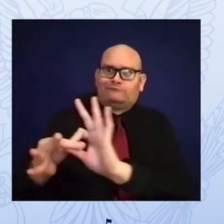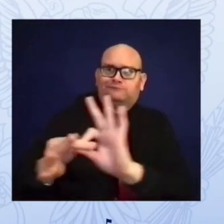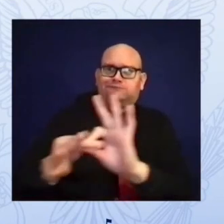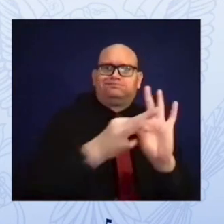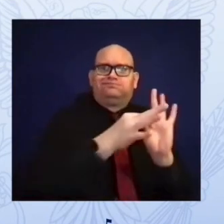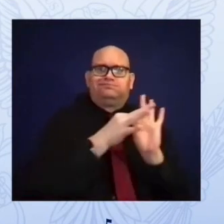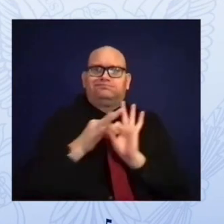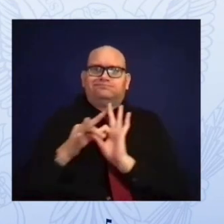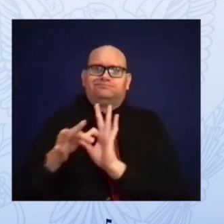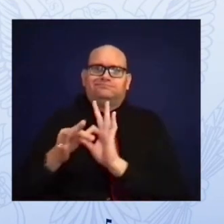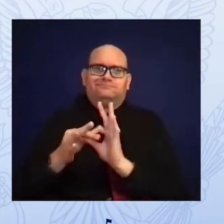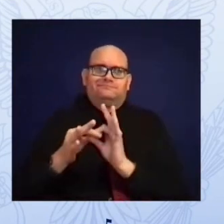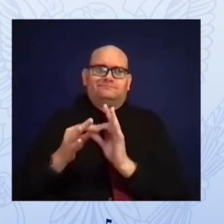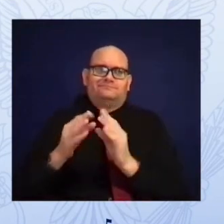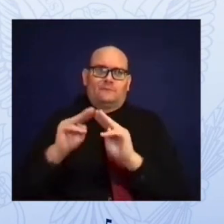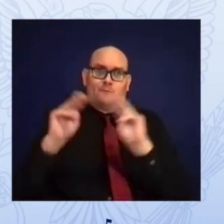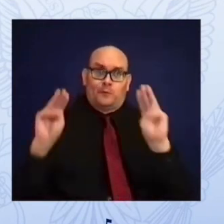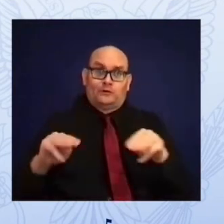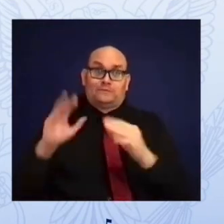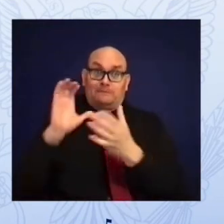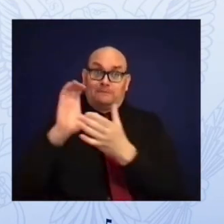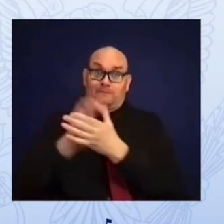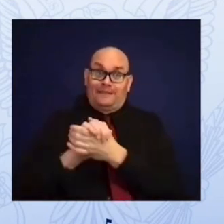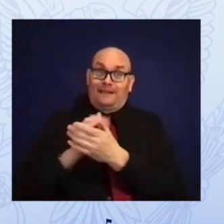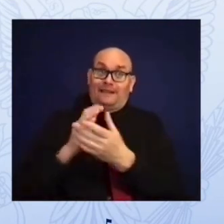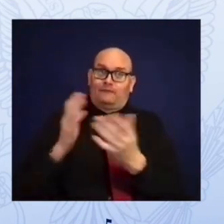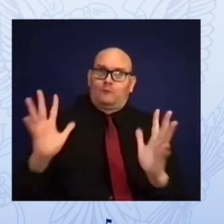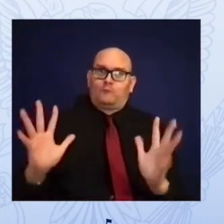to the Riverside Art Museum.